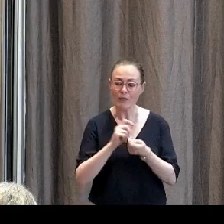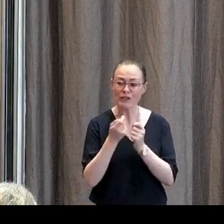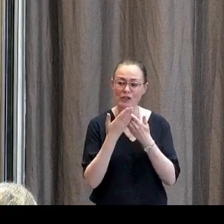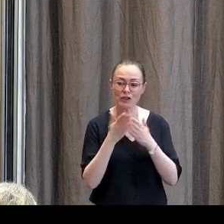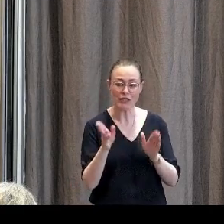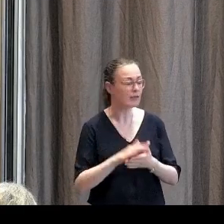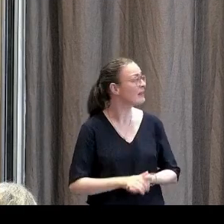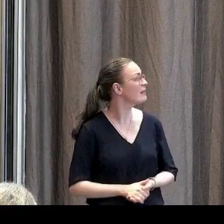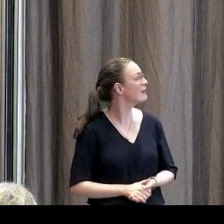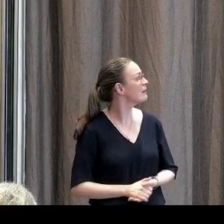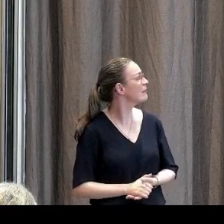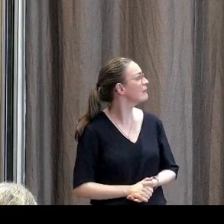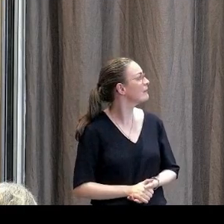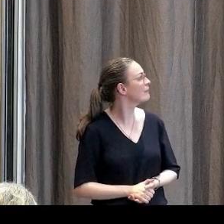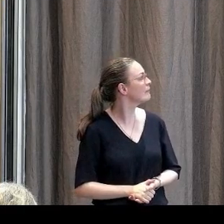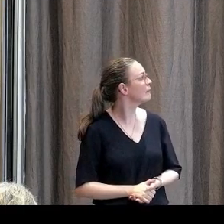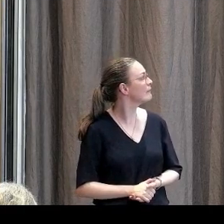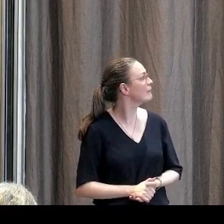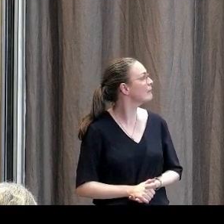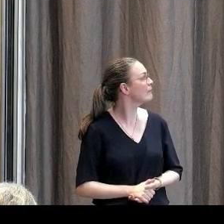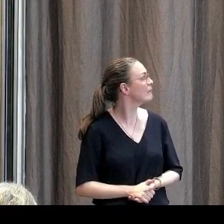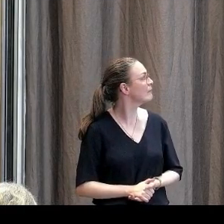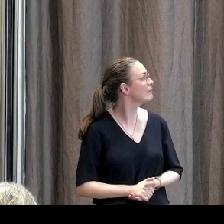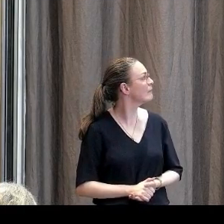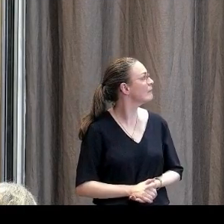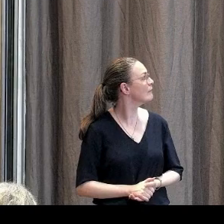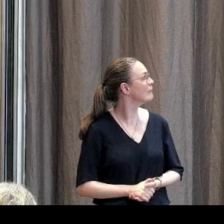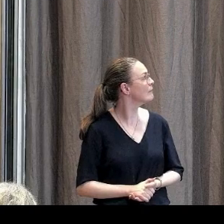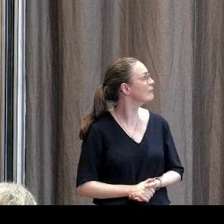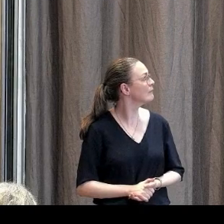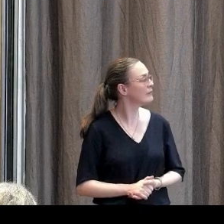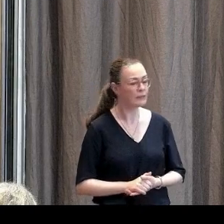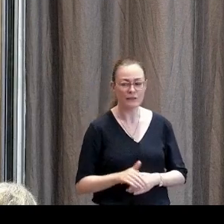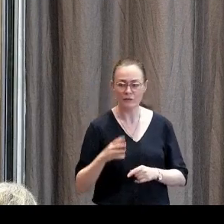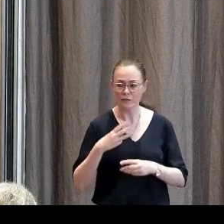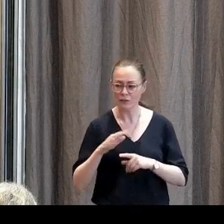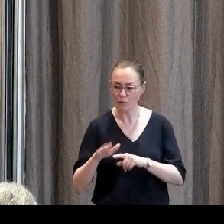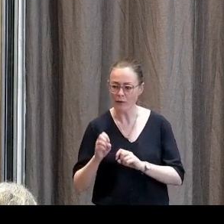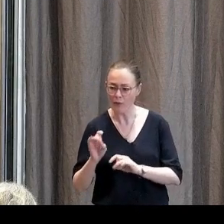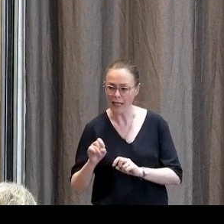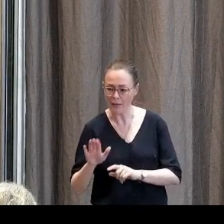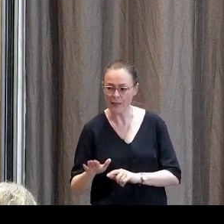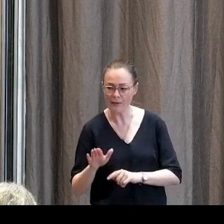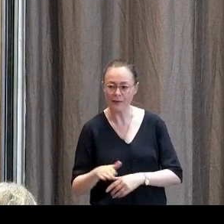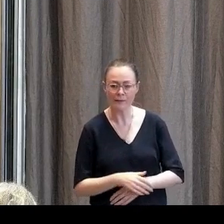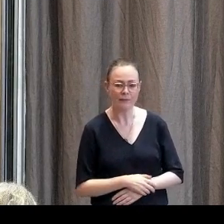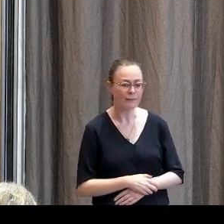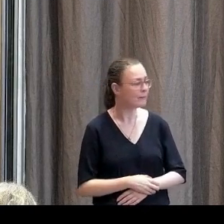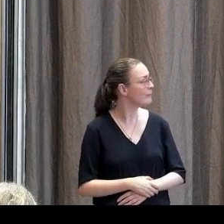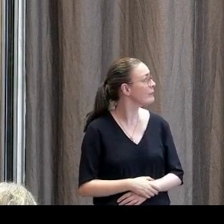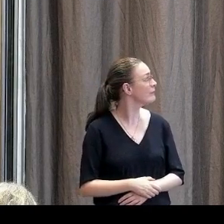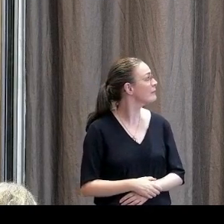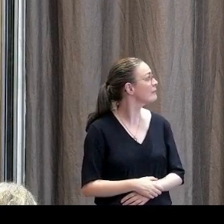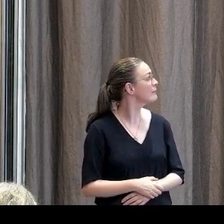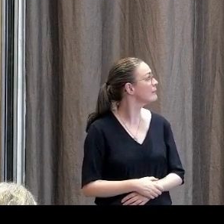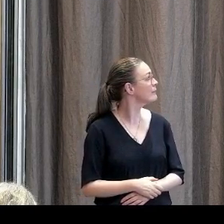few seconds. Good boy. All right, okay. Very good. Okay. Okay. All right, okay. Baby.